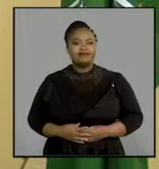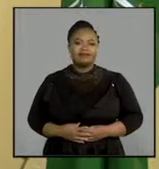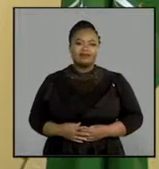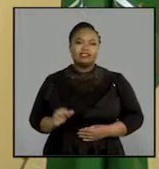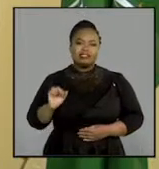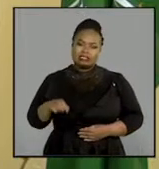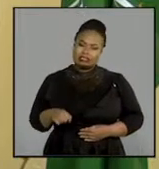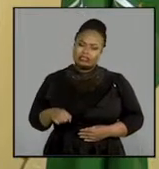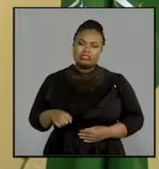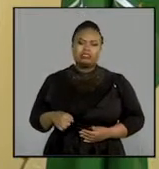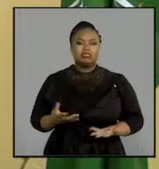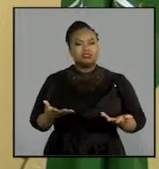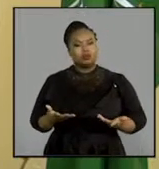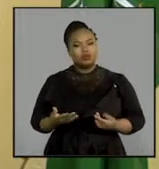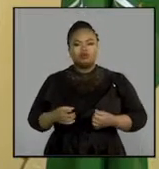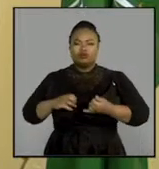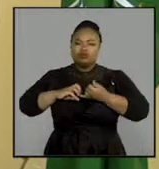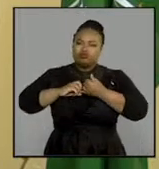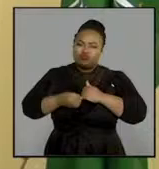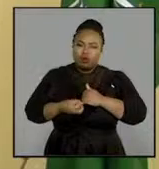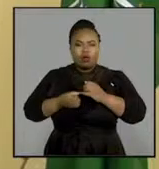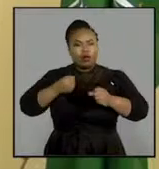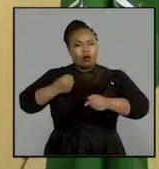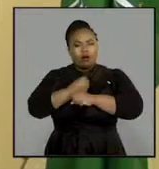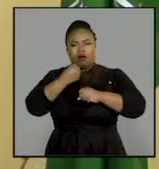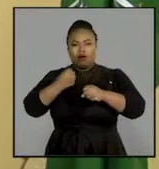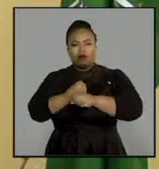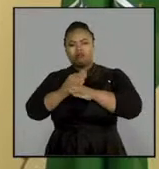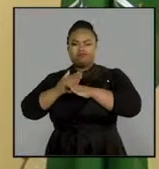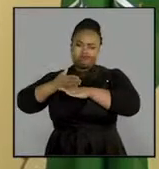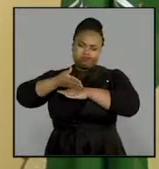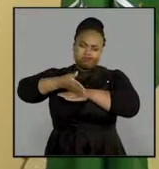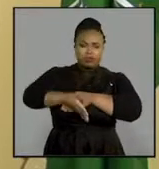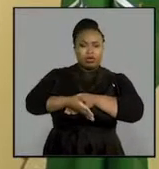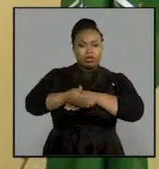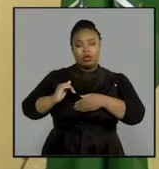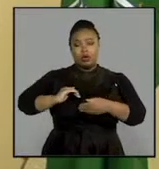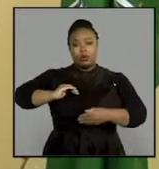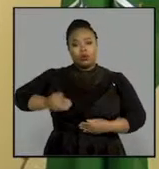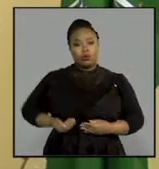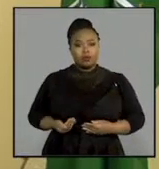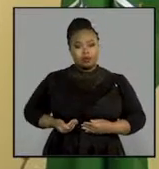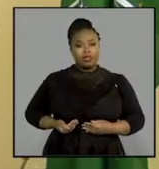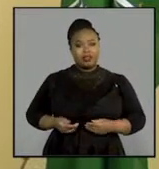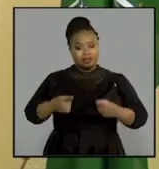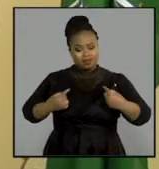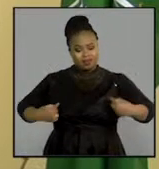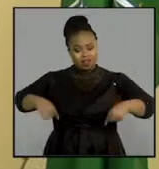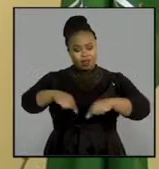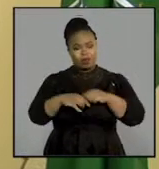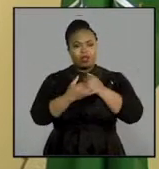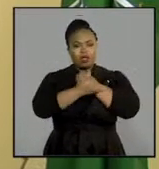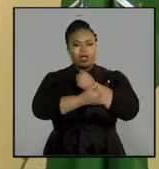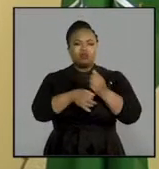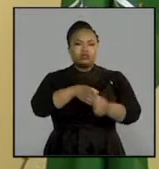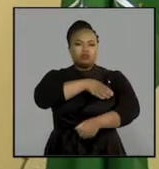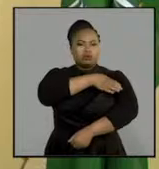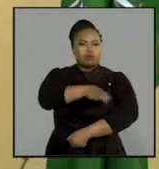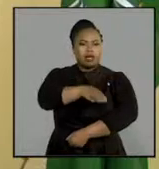Although we have gone a long way to empower the women of our country,